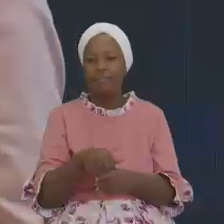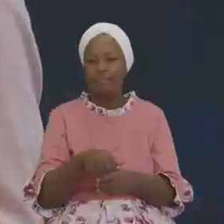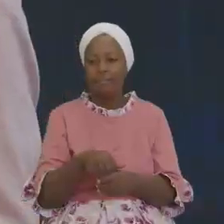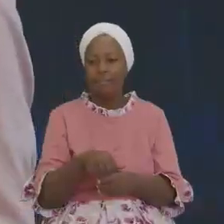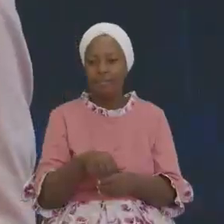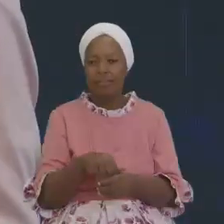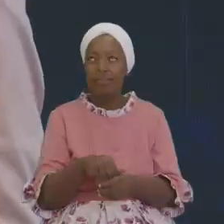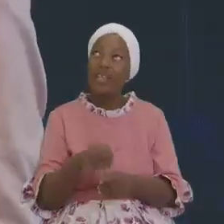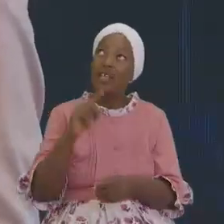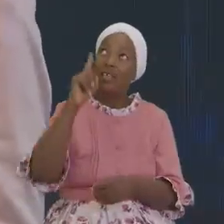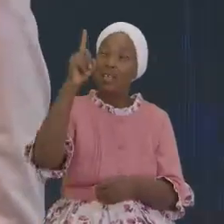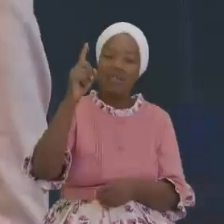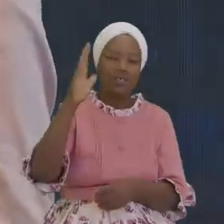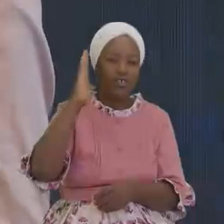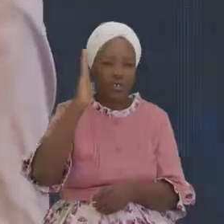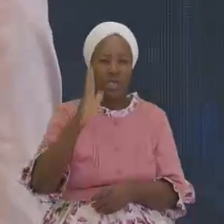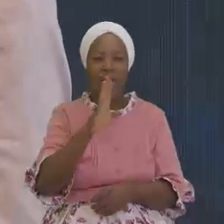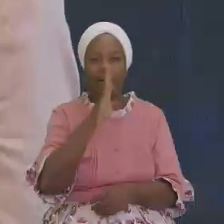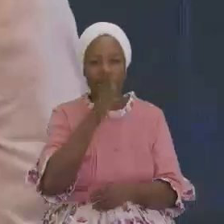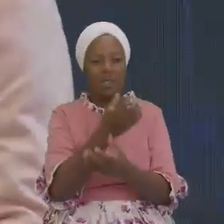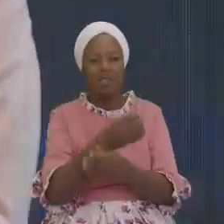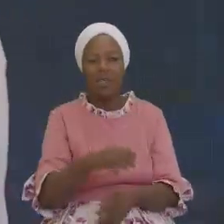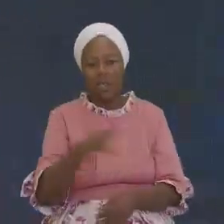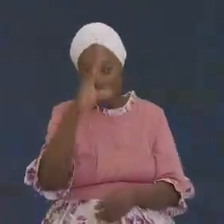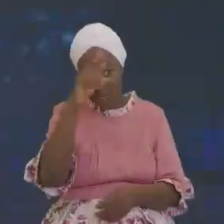he shall be saved.